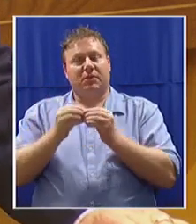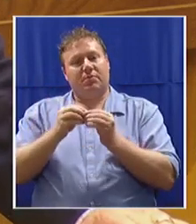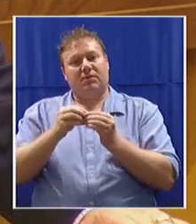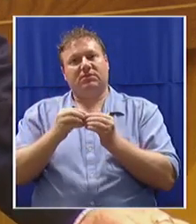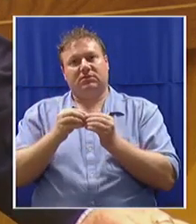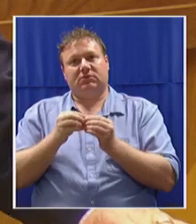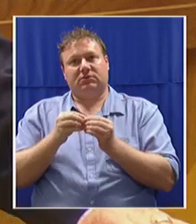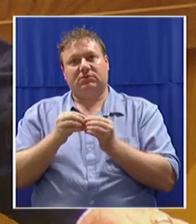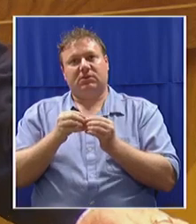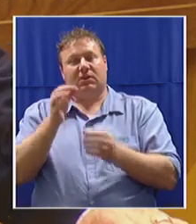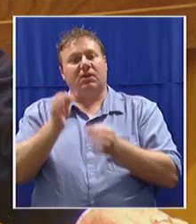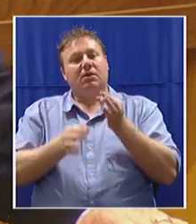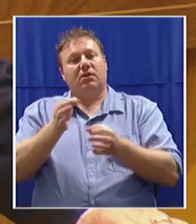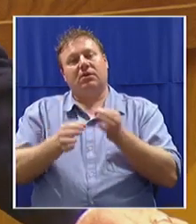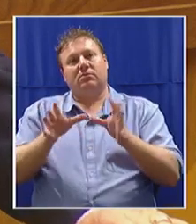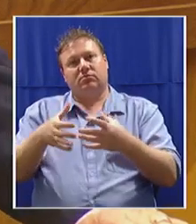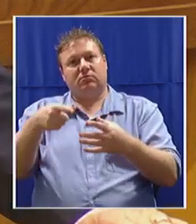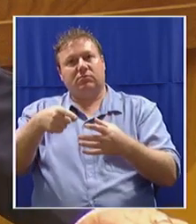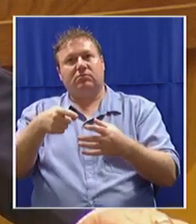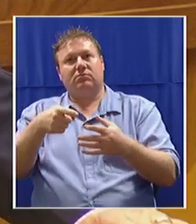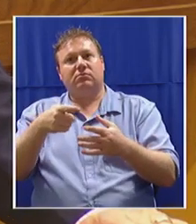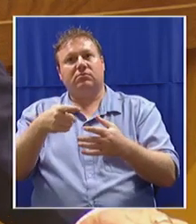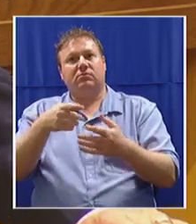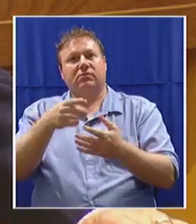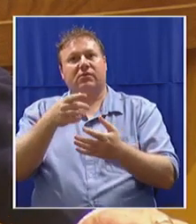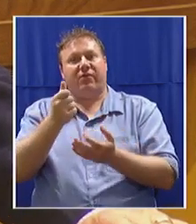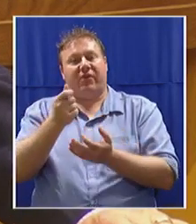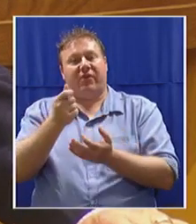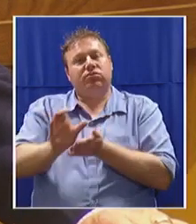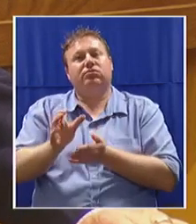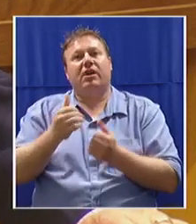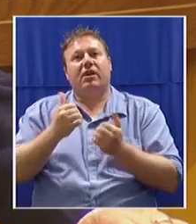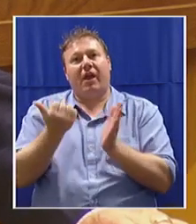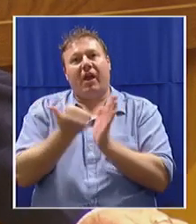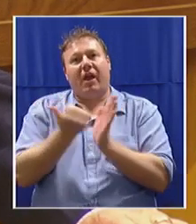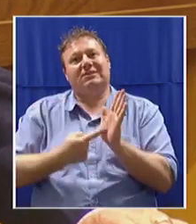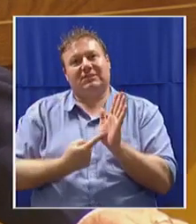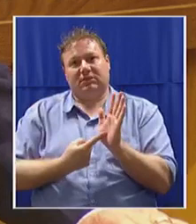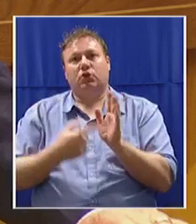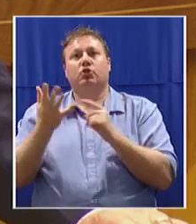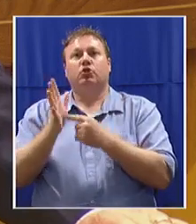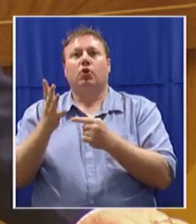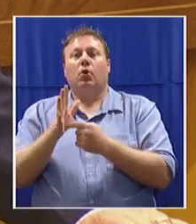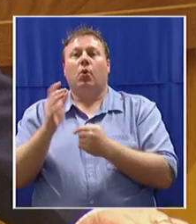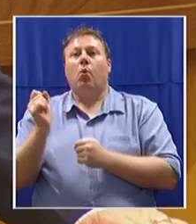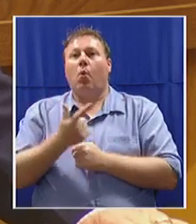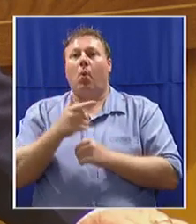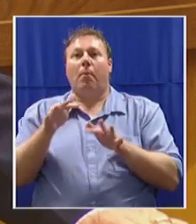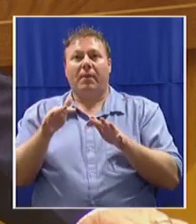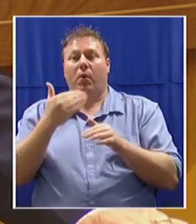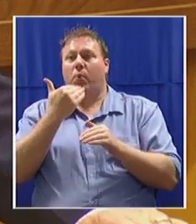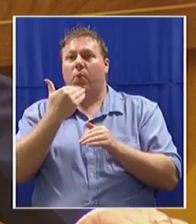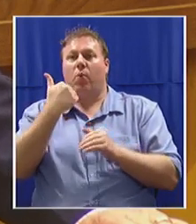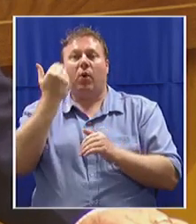Fund? Because the Party Political Fund Act provides, firstly, that all people who want to